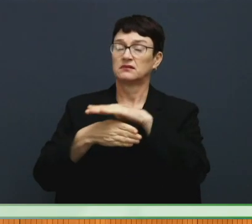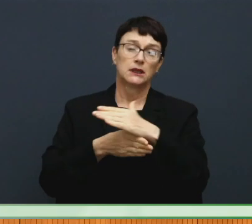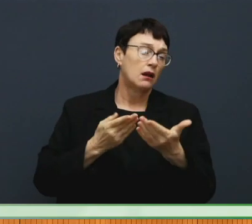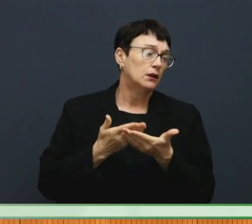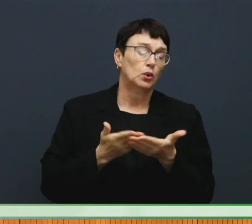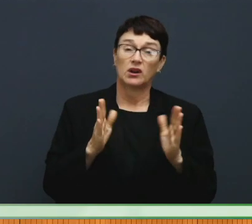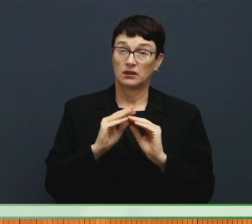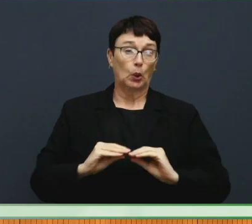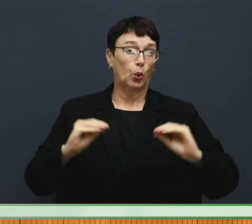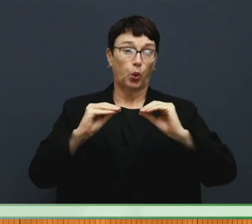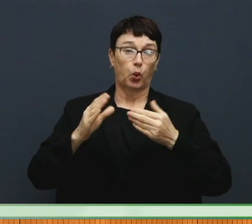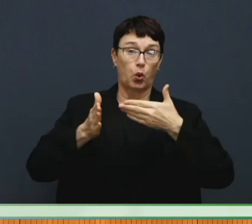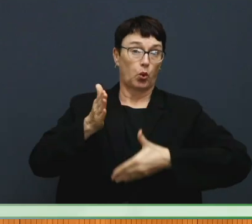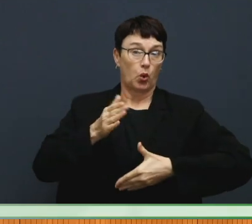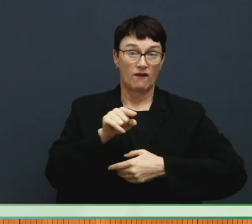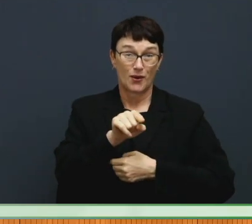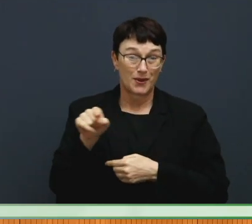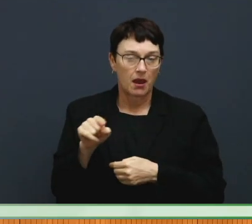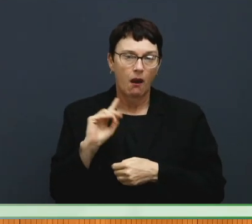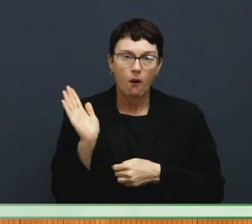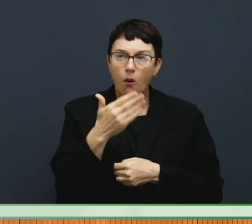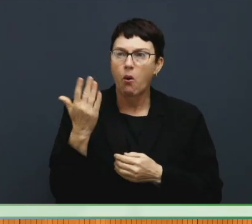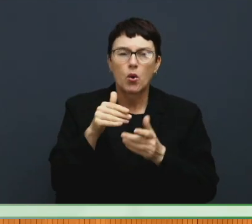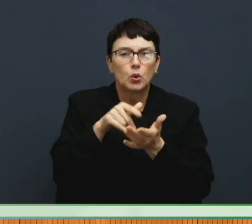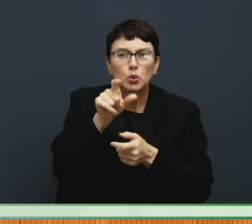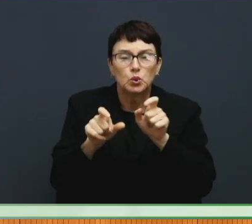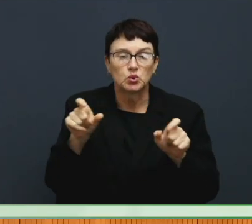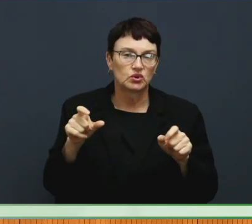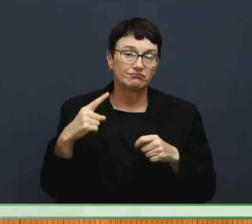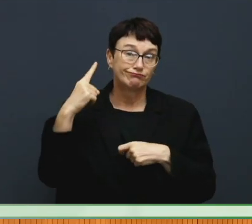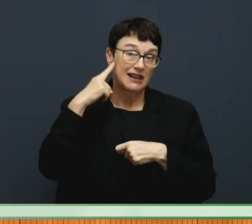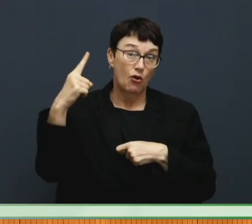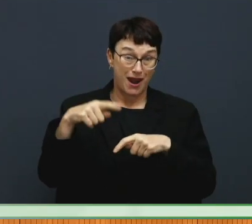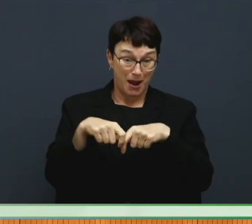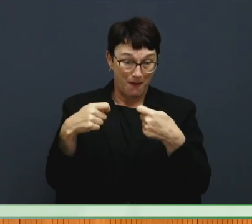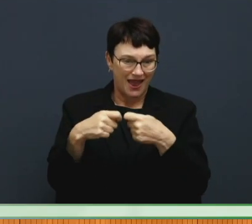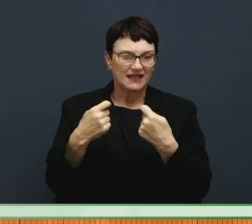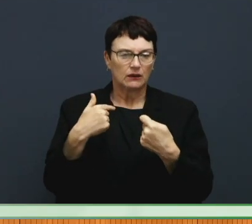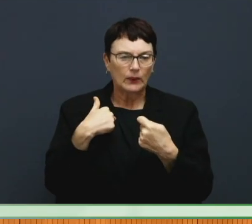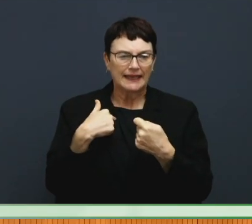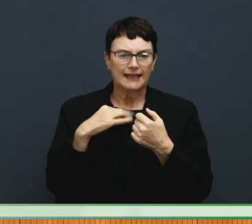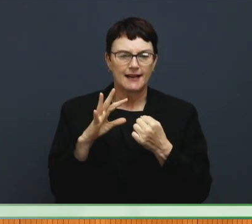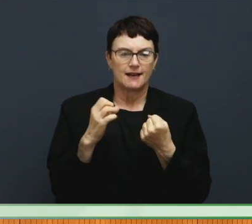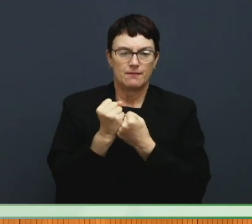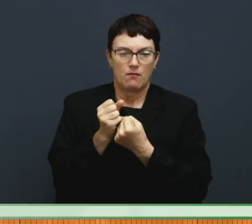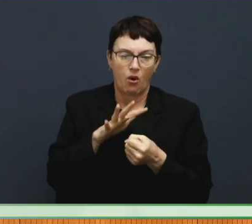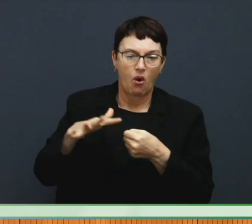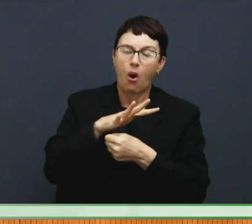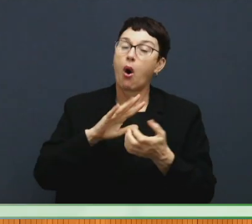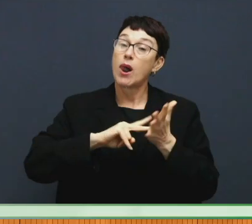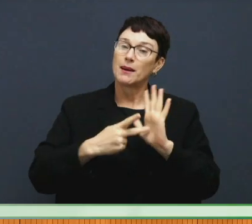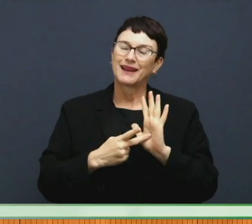environment for hearing-impaired students and fostering an inclusive and equal educational